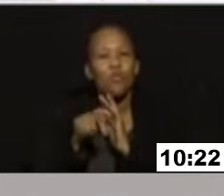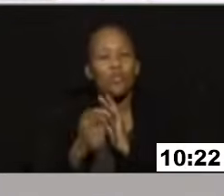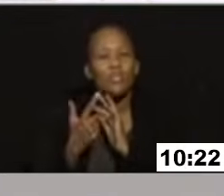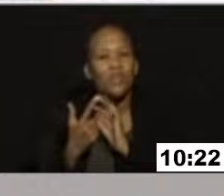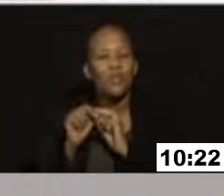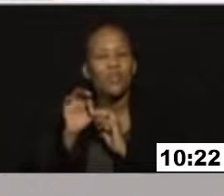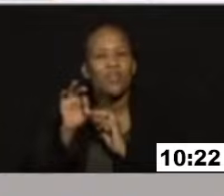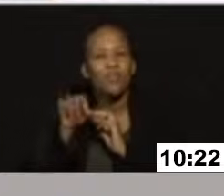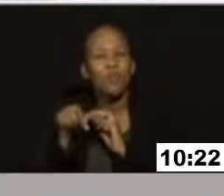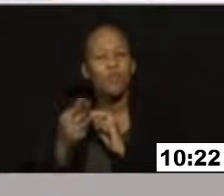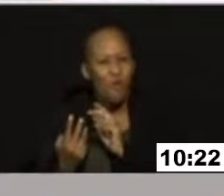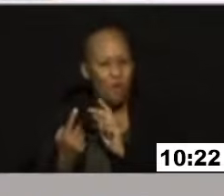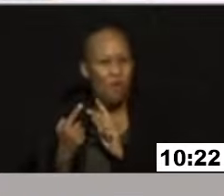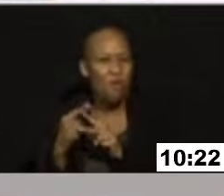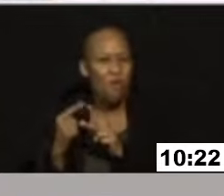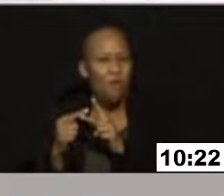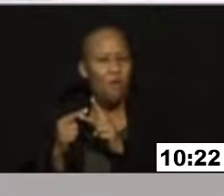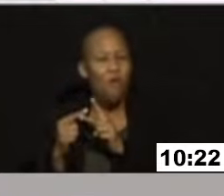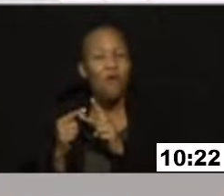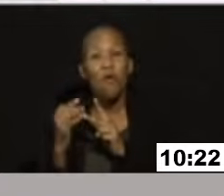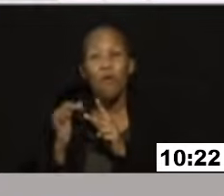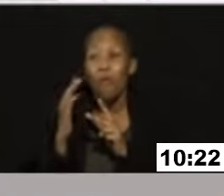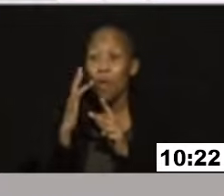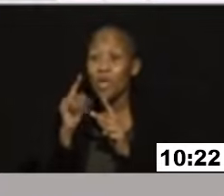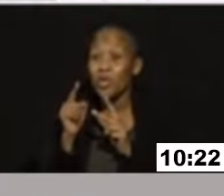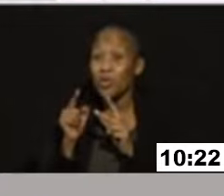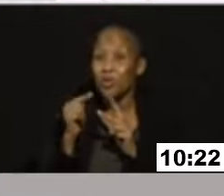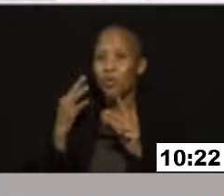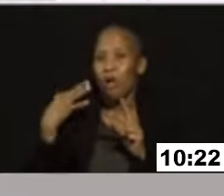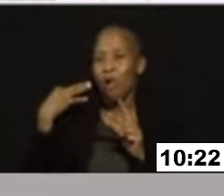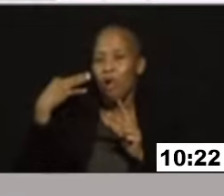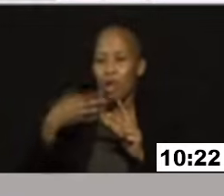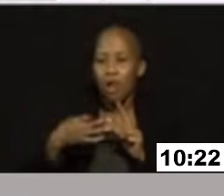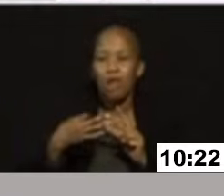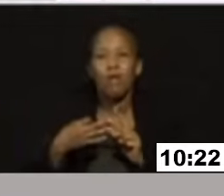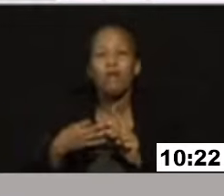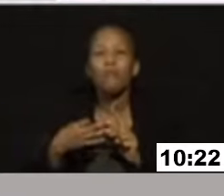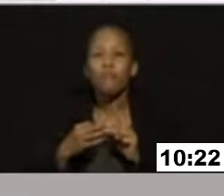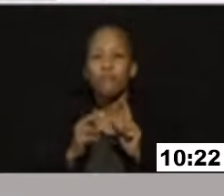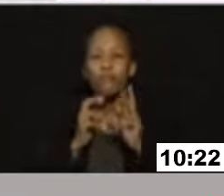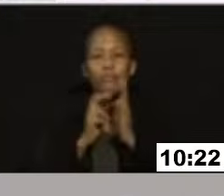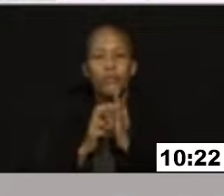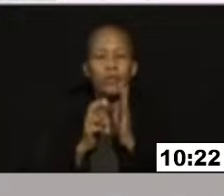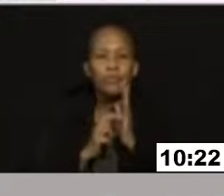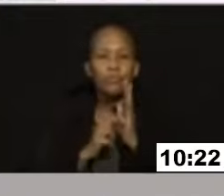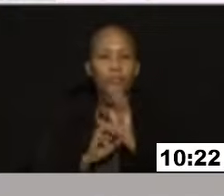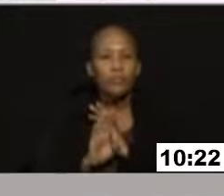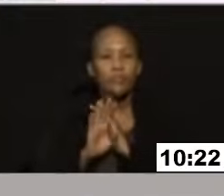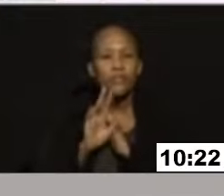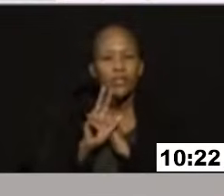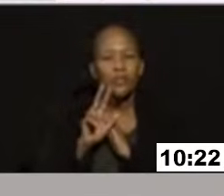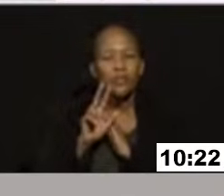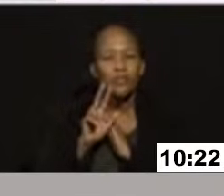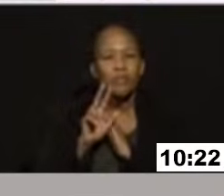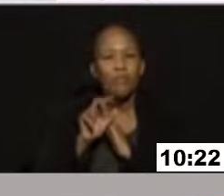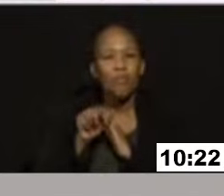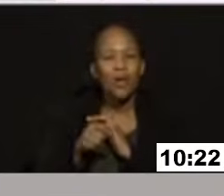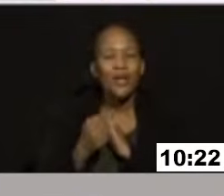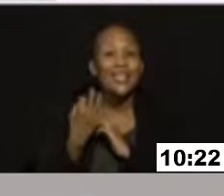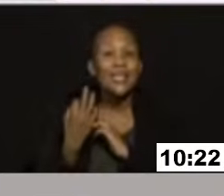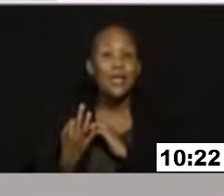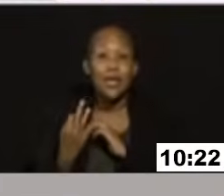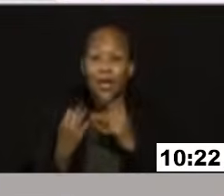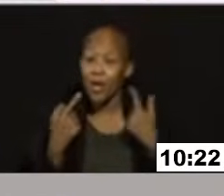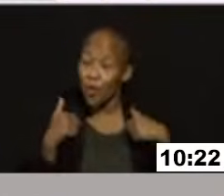0.34, when you have made an application under Regulation 8.3, which says